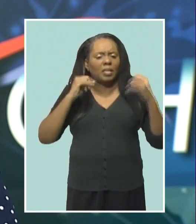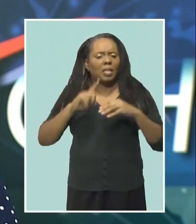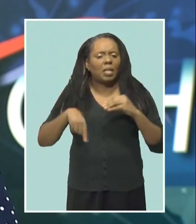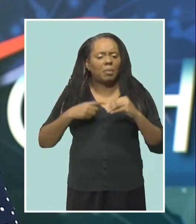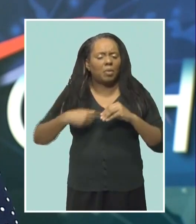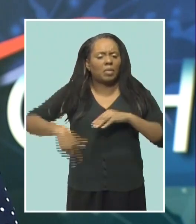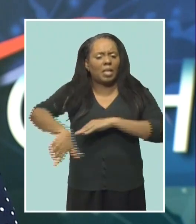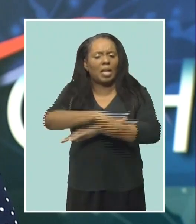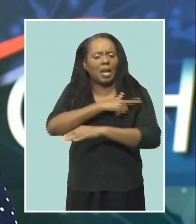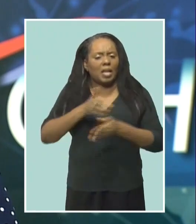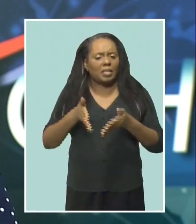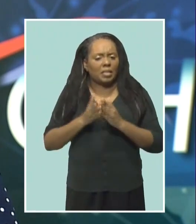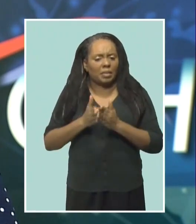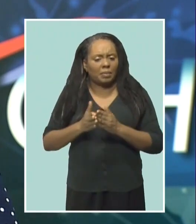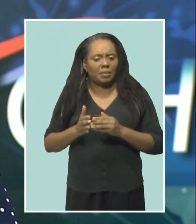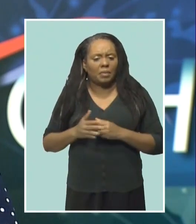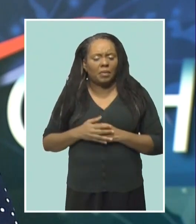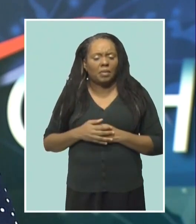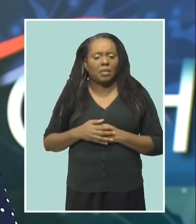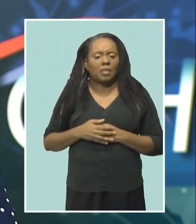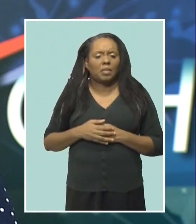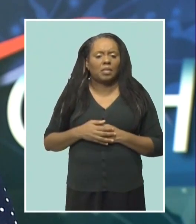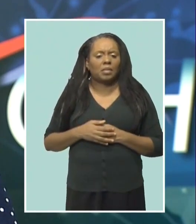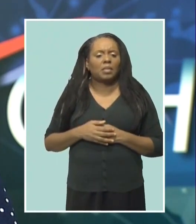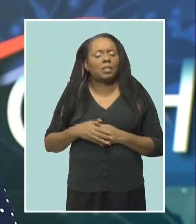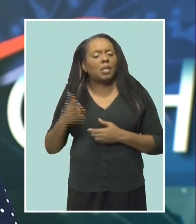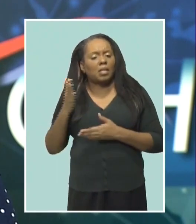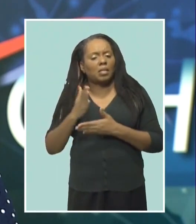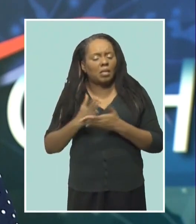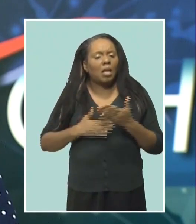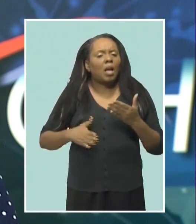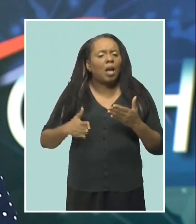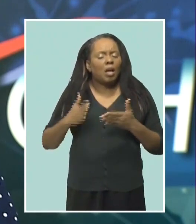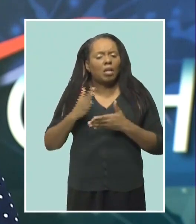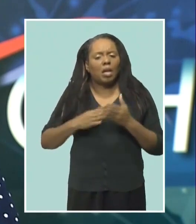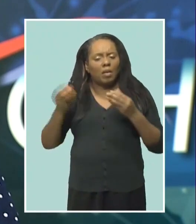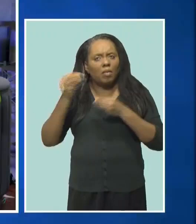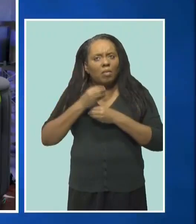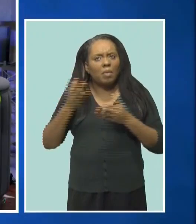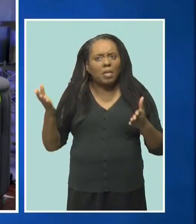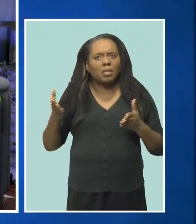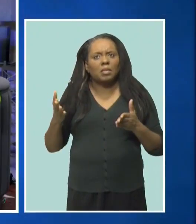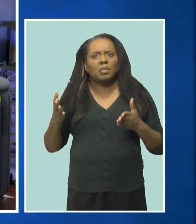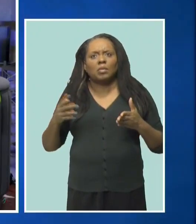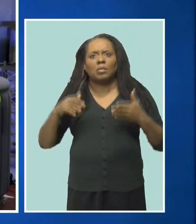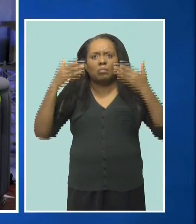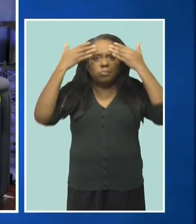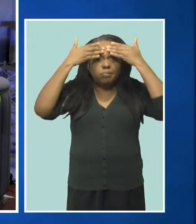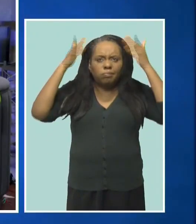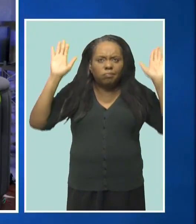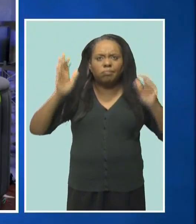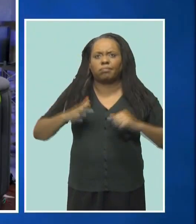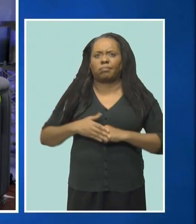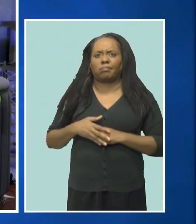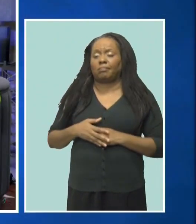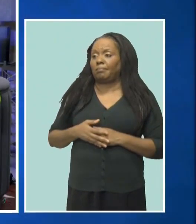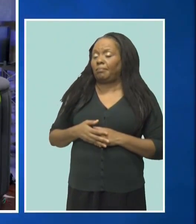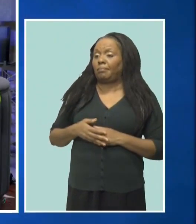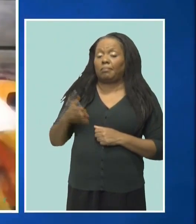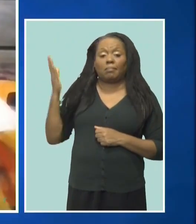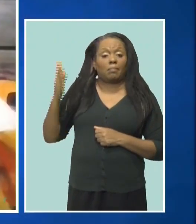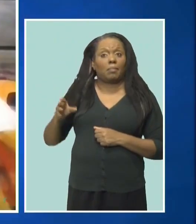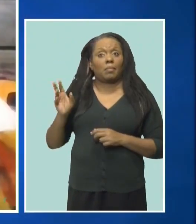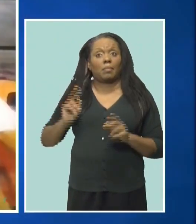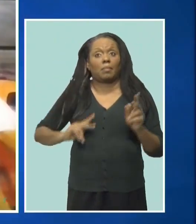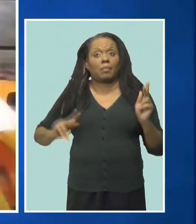she says some of the movements are still being explored by academics. Can open up people's eyes in understanding that what